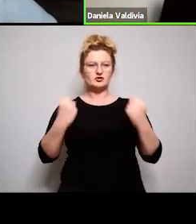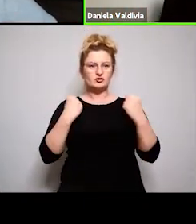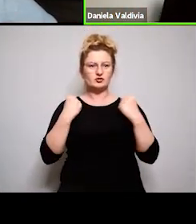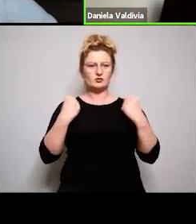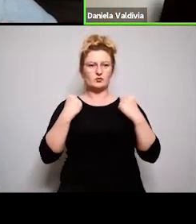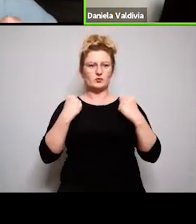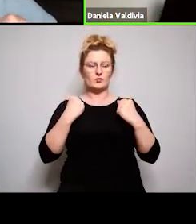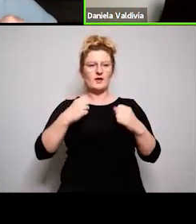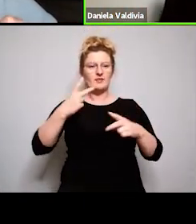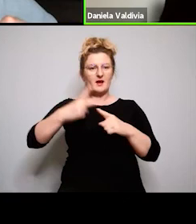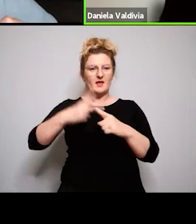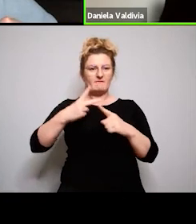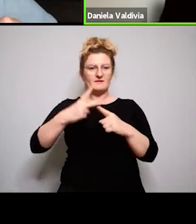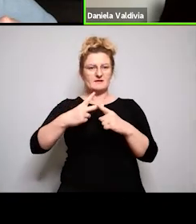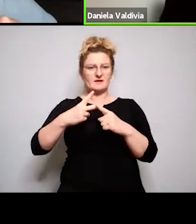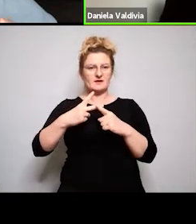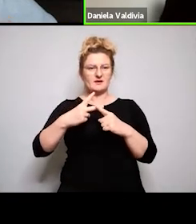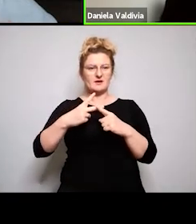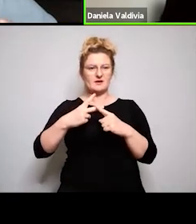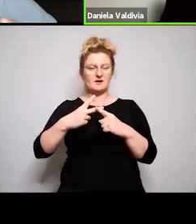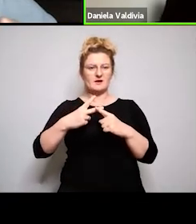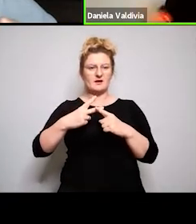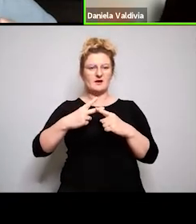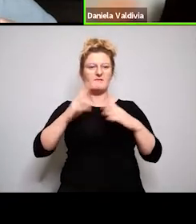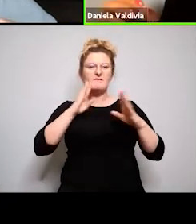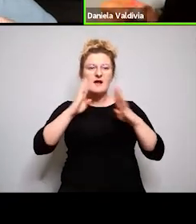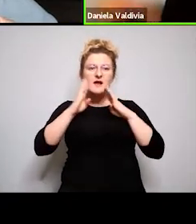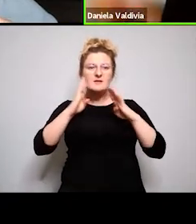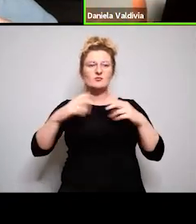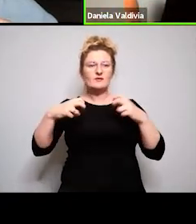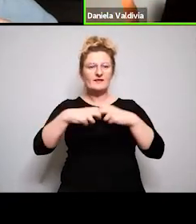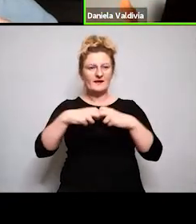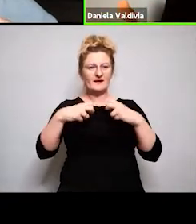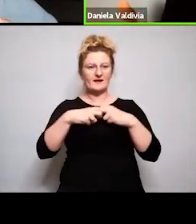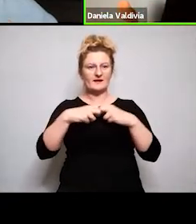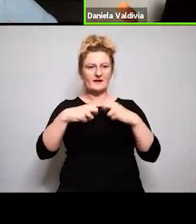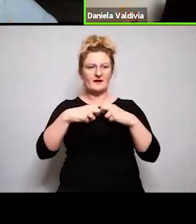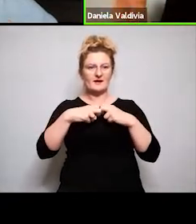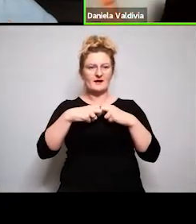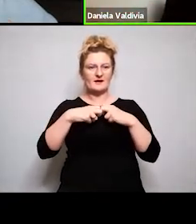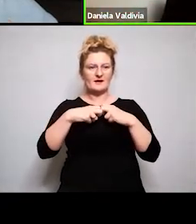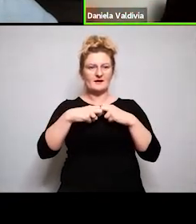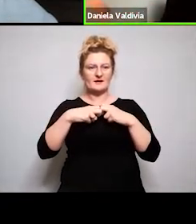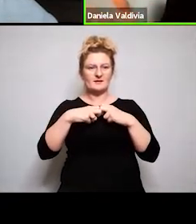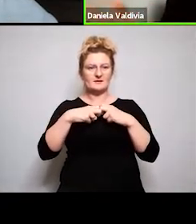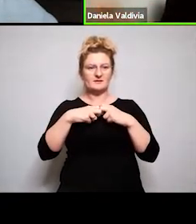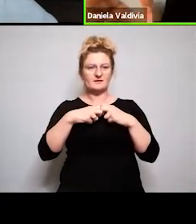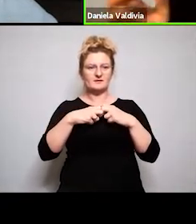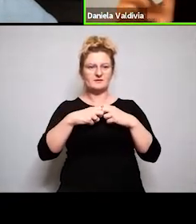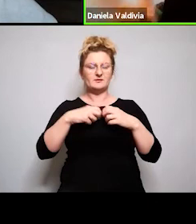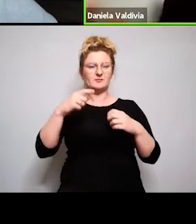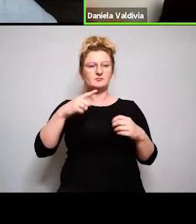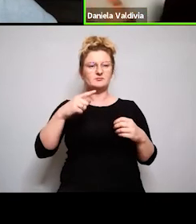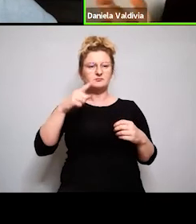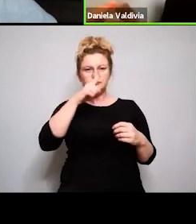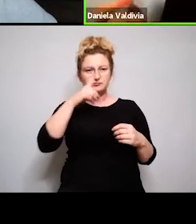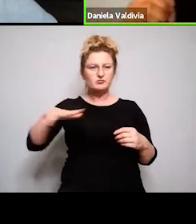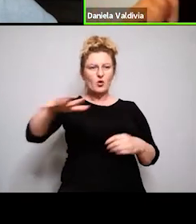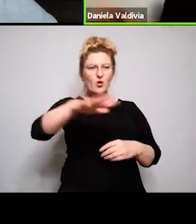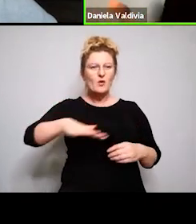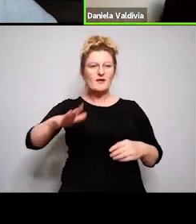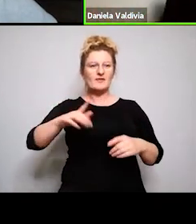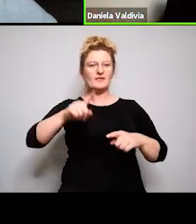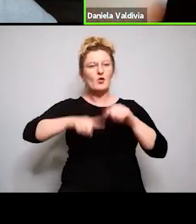say if you can get 2 or 3 channels, TV channels, that could give you, let's